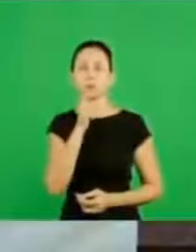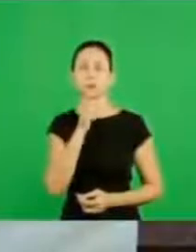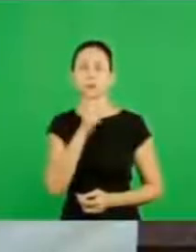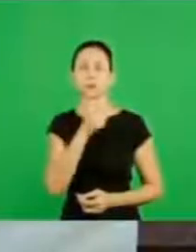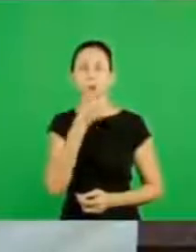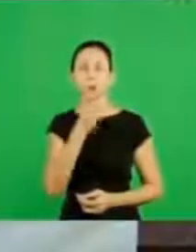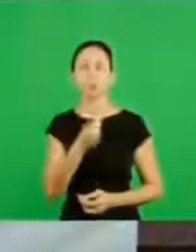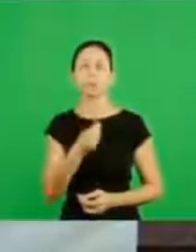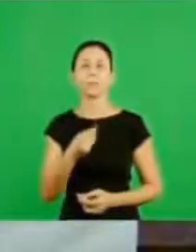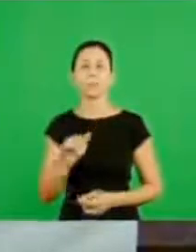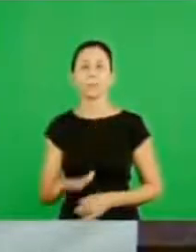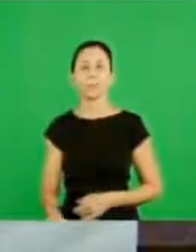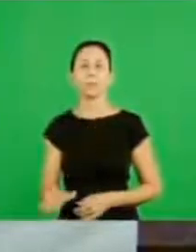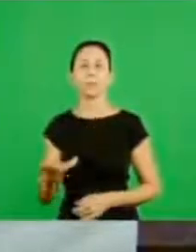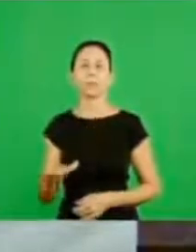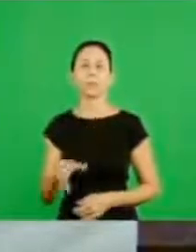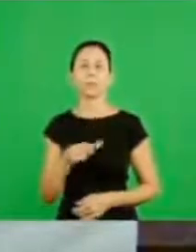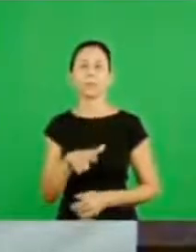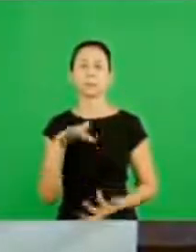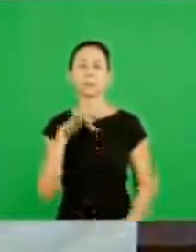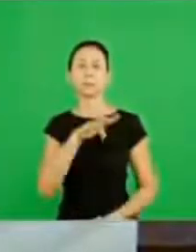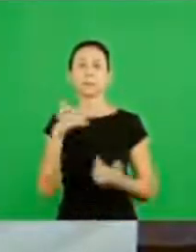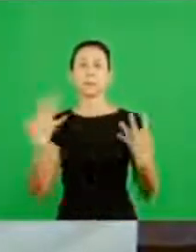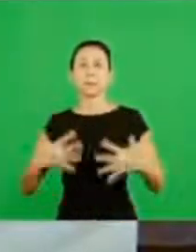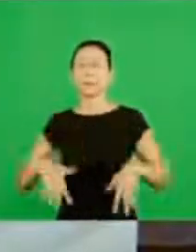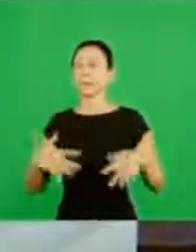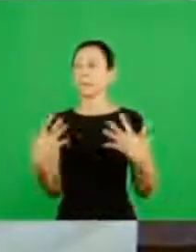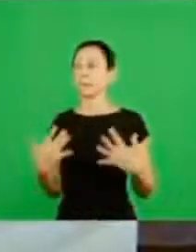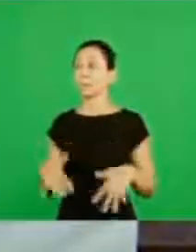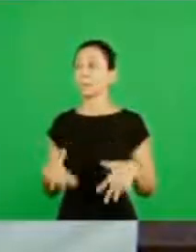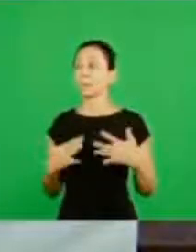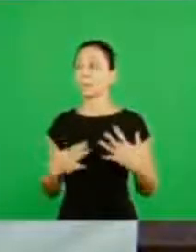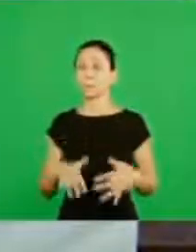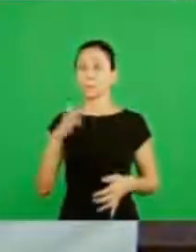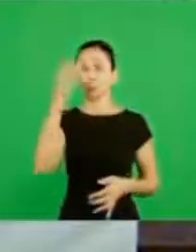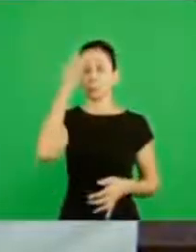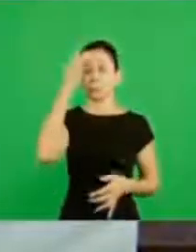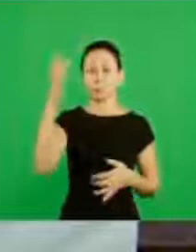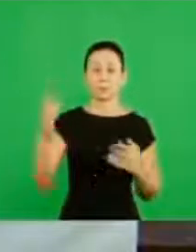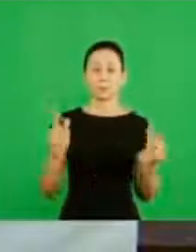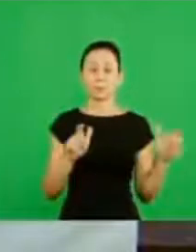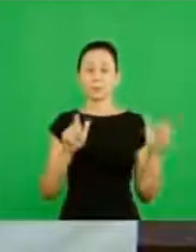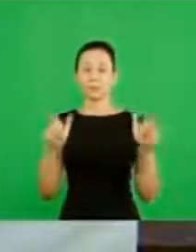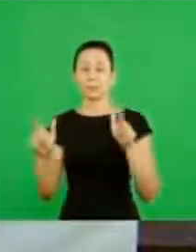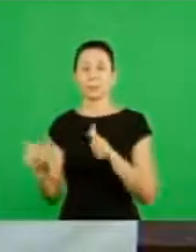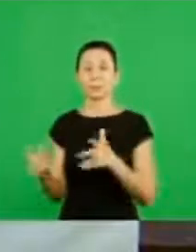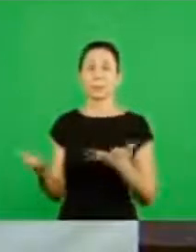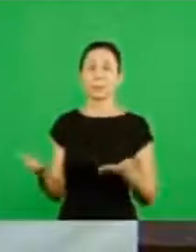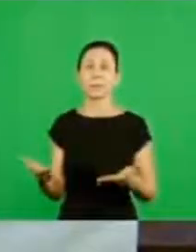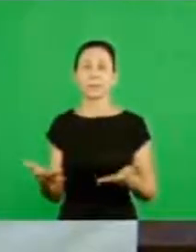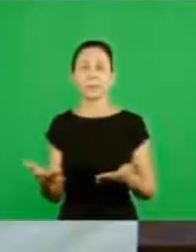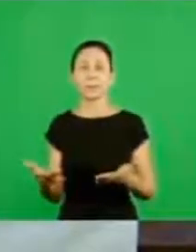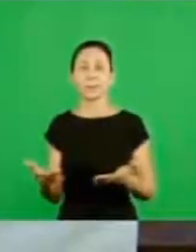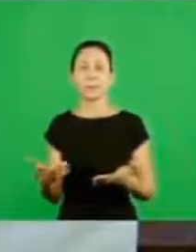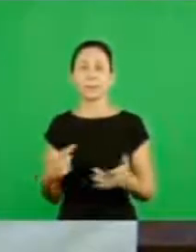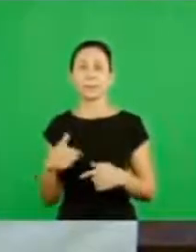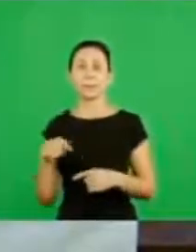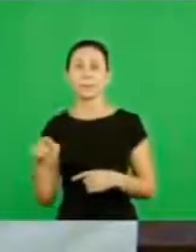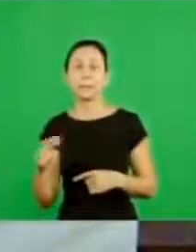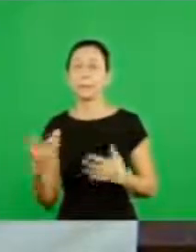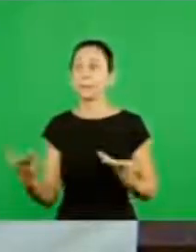lives, precious lives, government officials, people, men, children. women, the